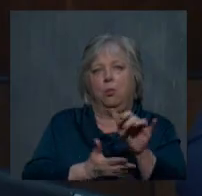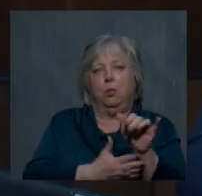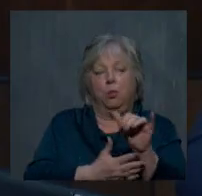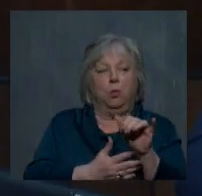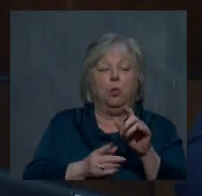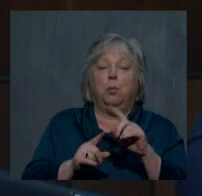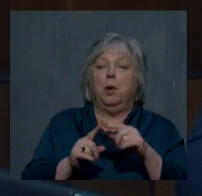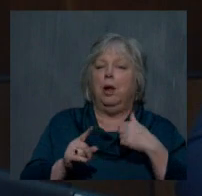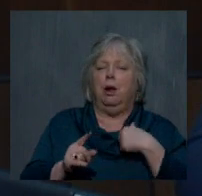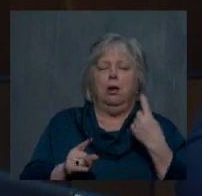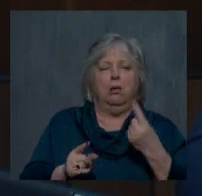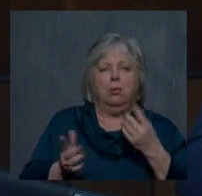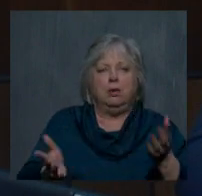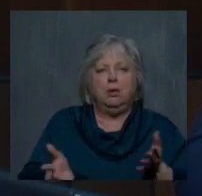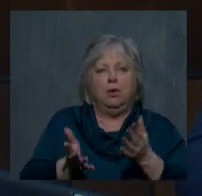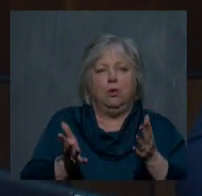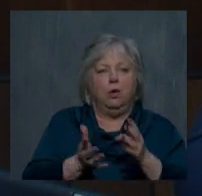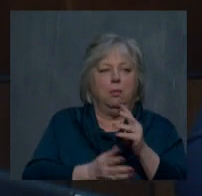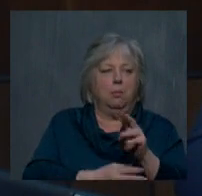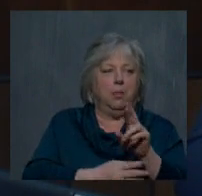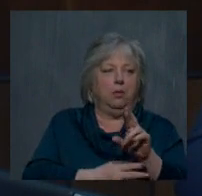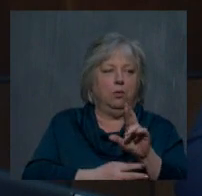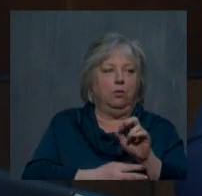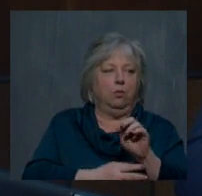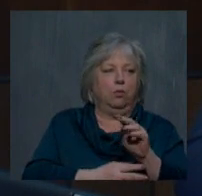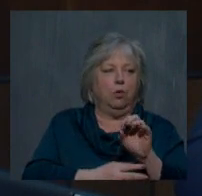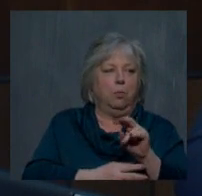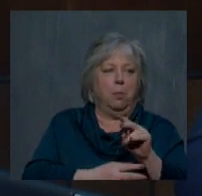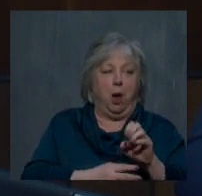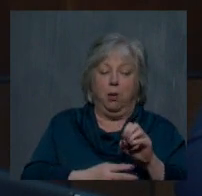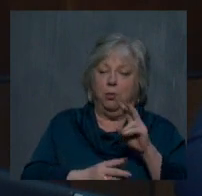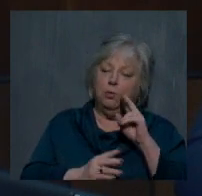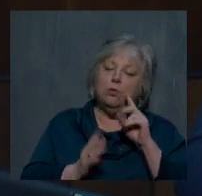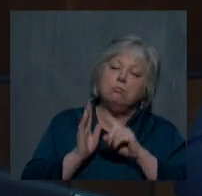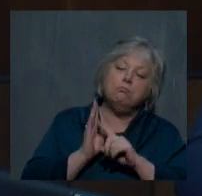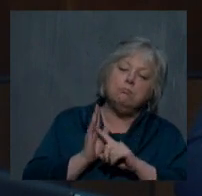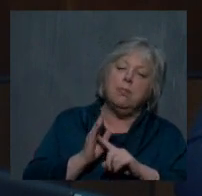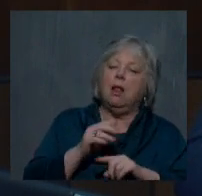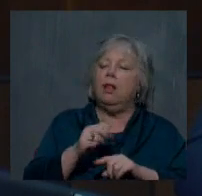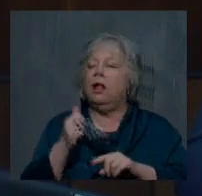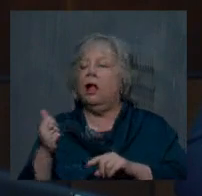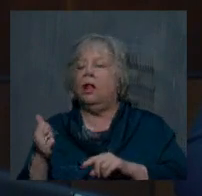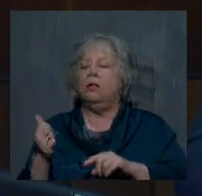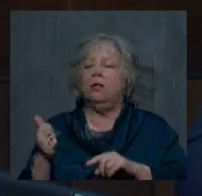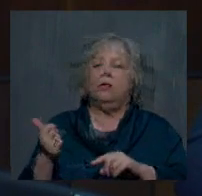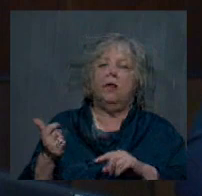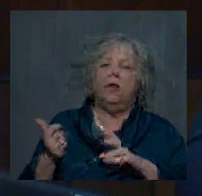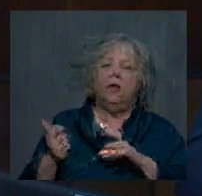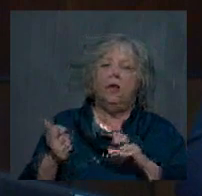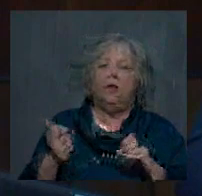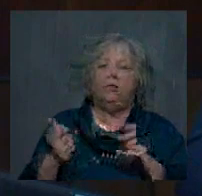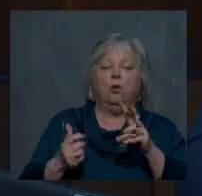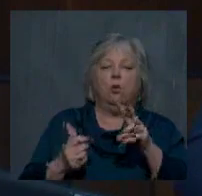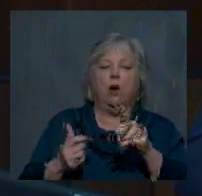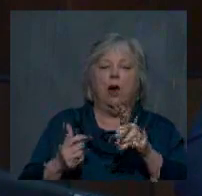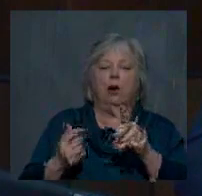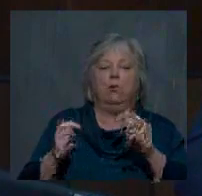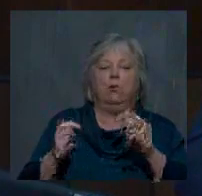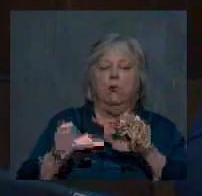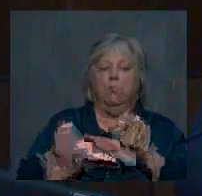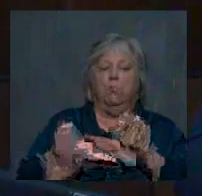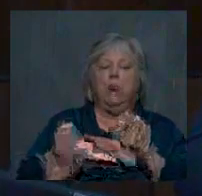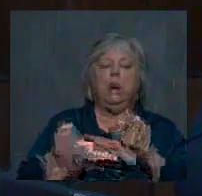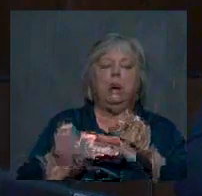I always encourage Mr. Moan to look at those as a compliment as well in terms of trying to meet obligations for